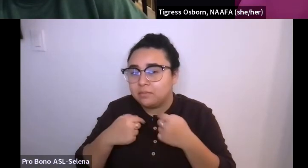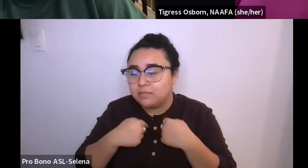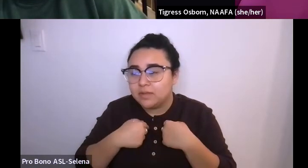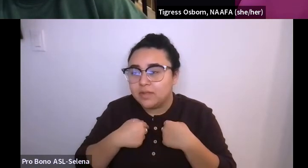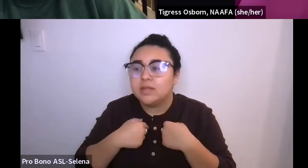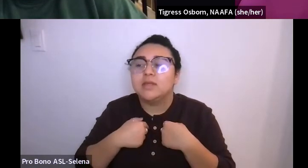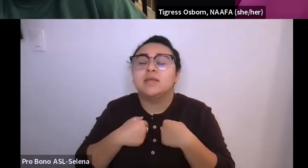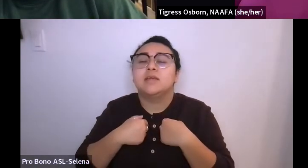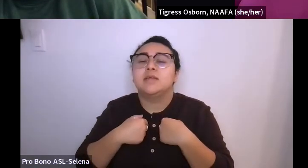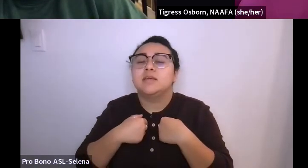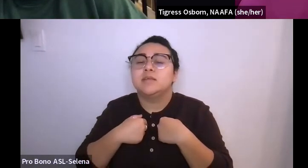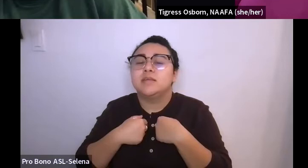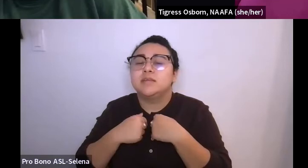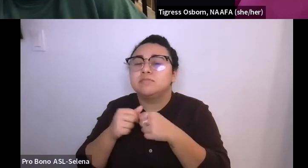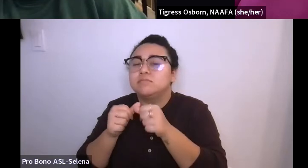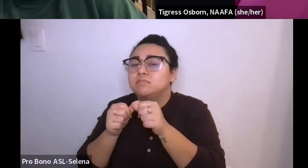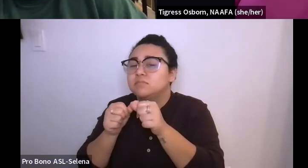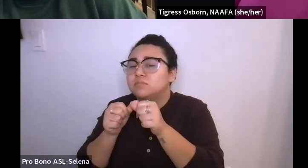stick to a deadline.